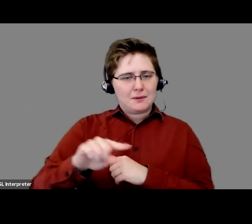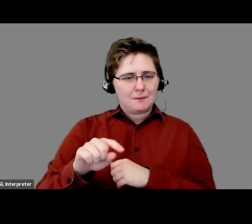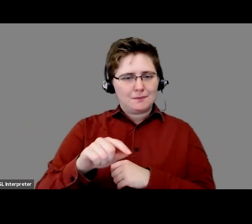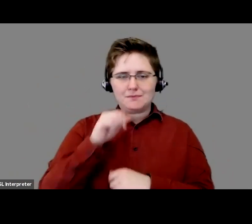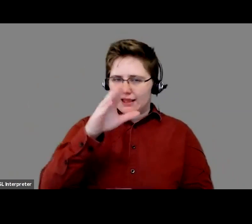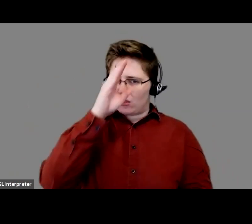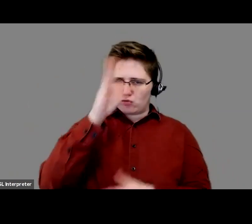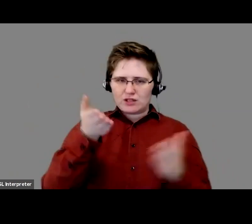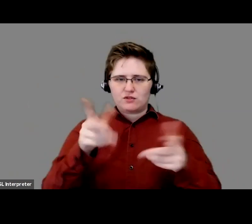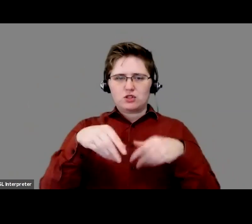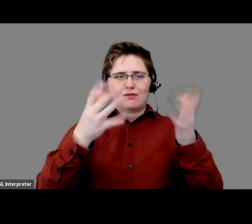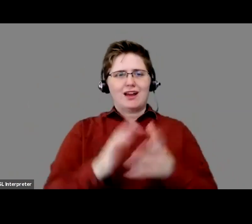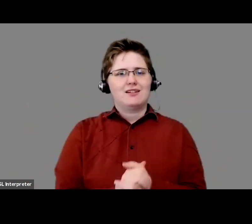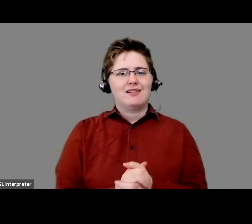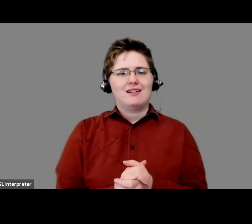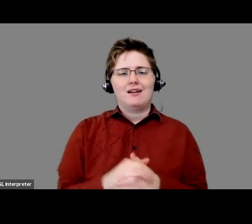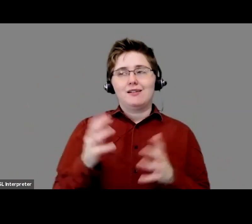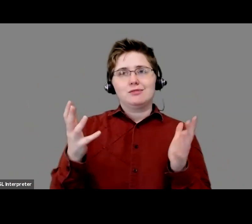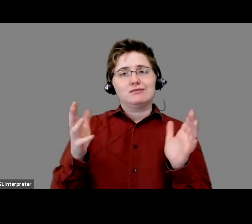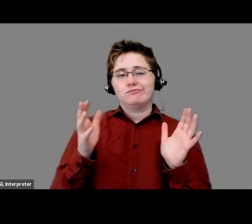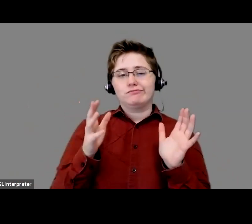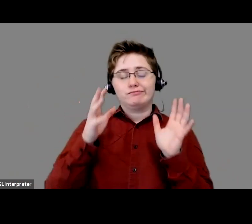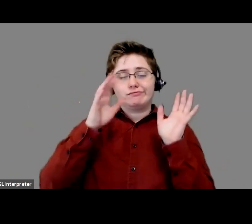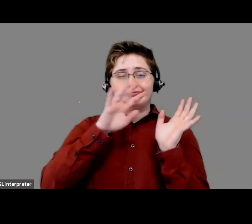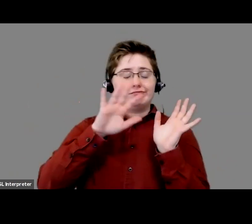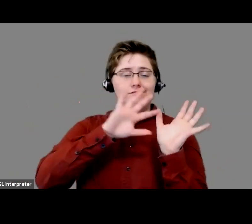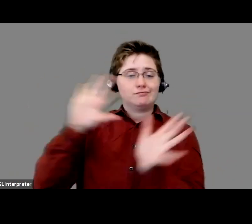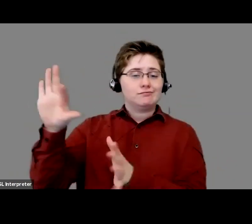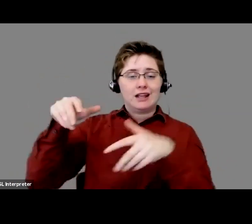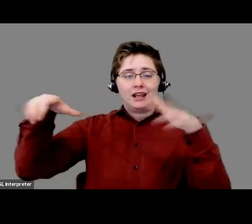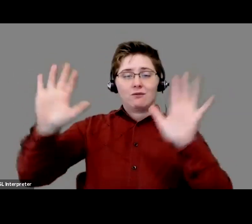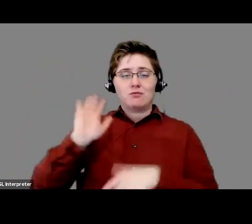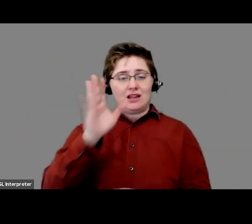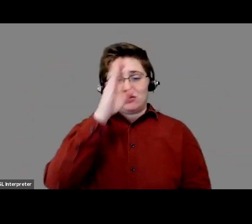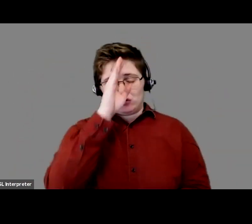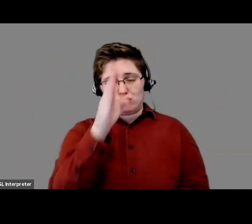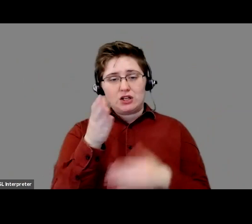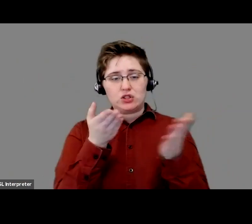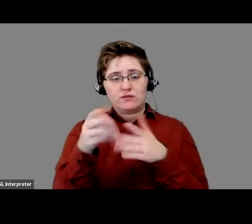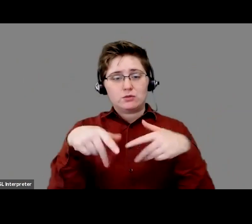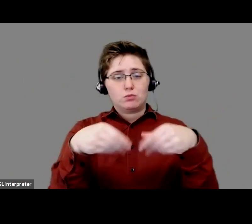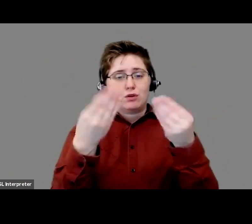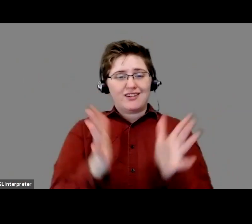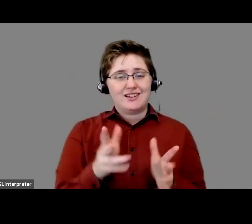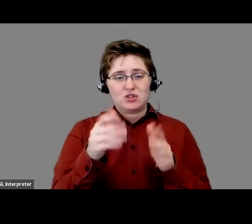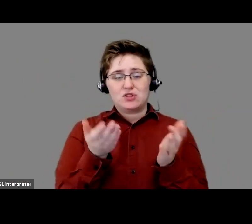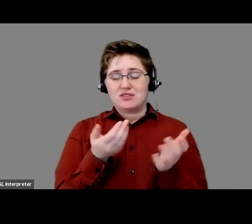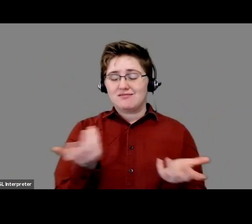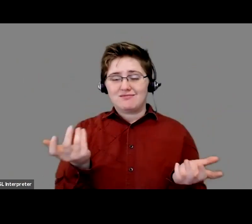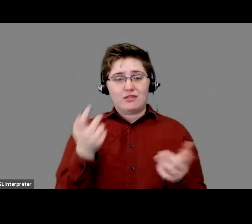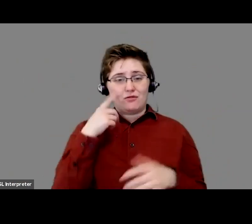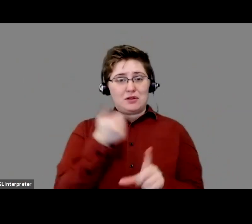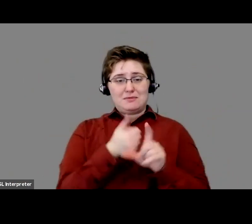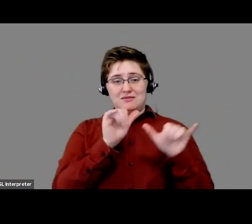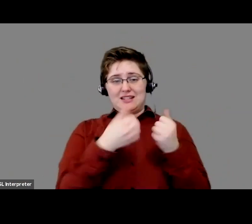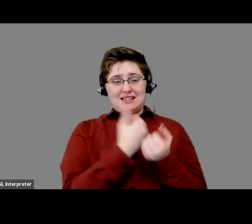direct service provider and just having to forego their actual direct service provider services in order to keep themselves